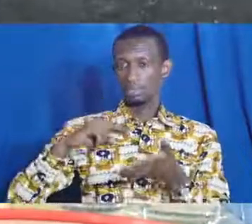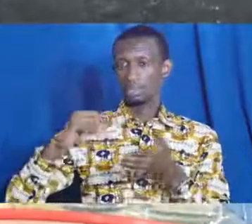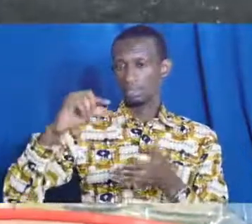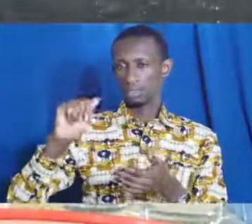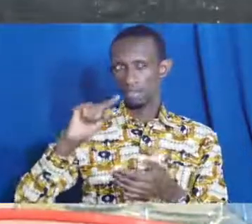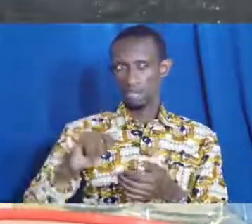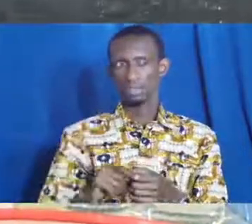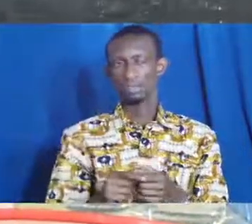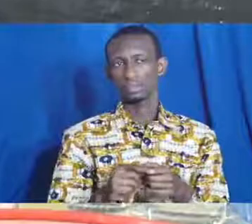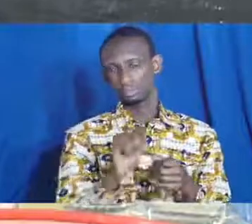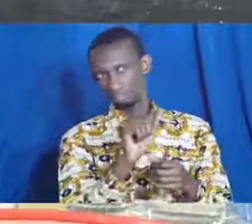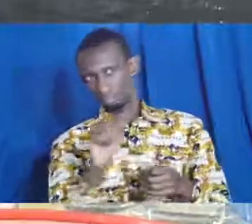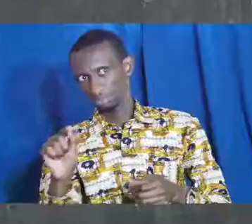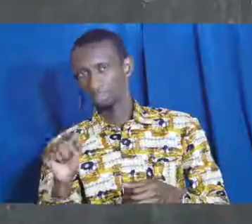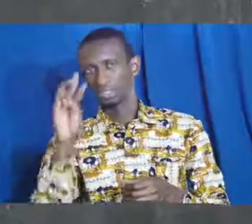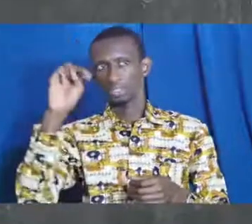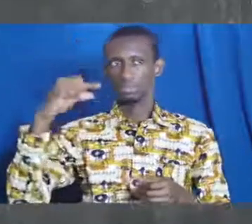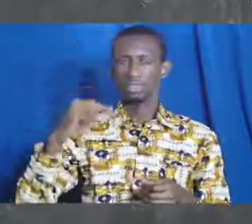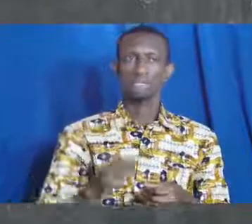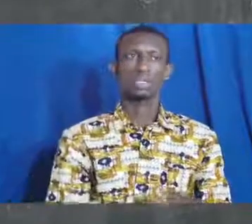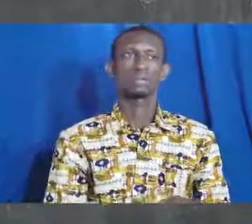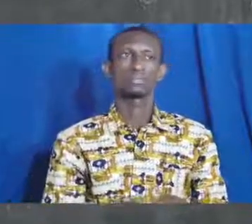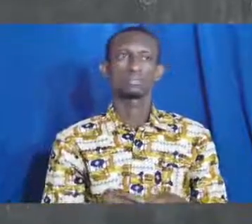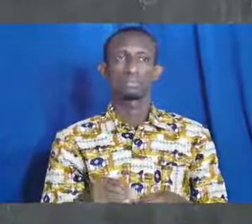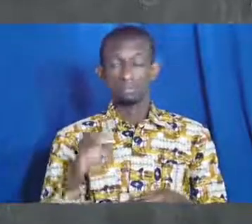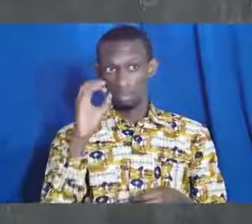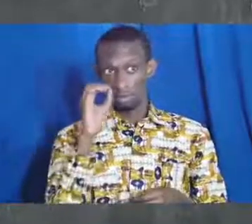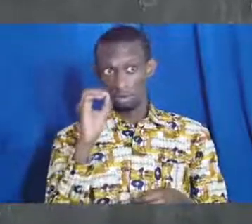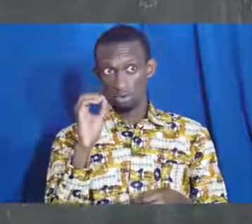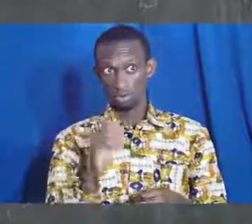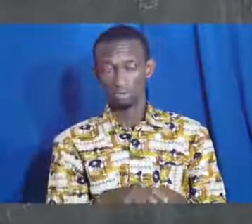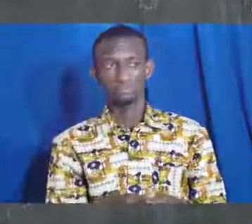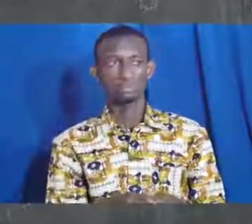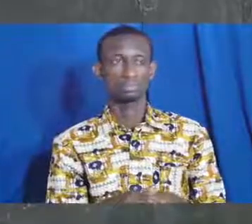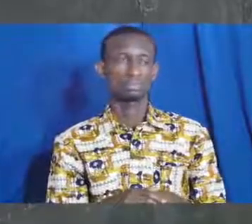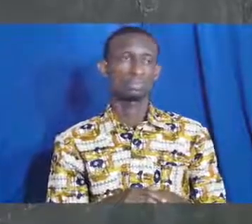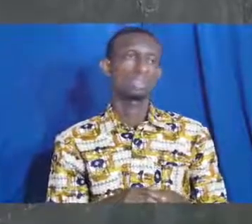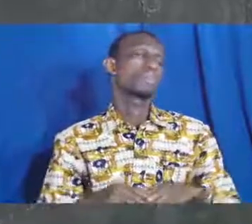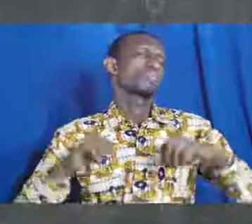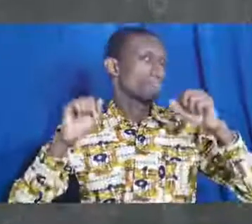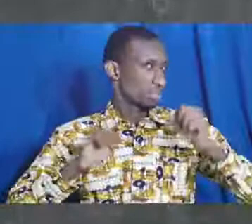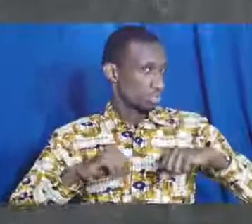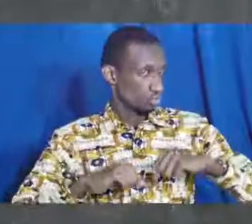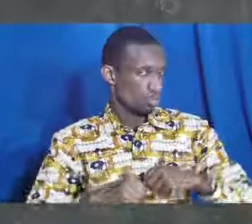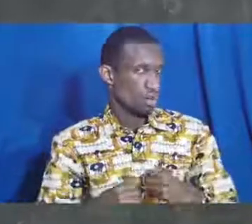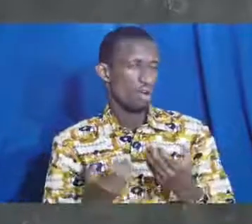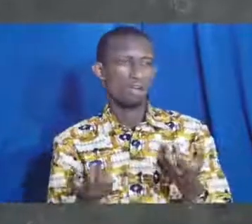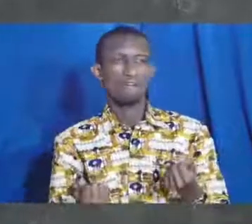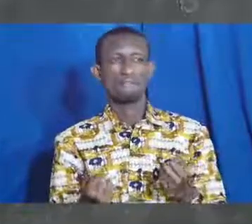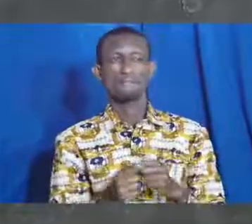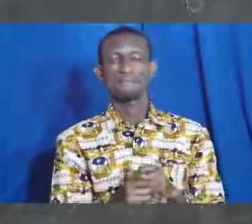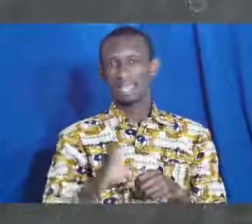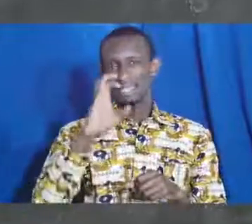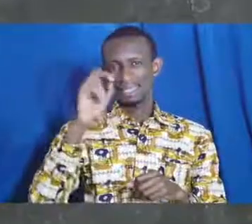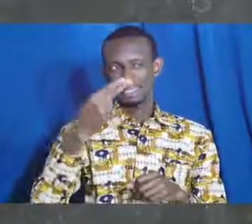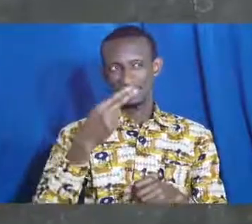So magnesium oxide is also formed. You can as well have this methane gas.